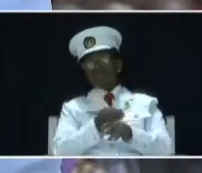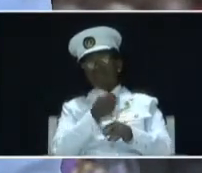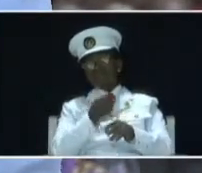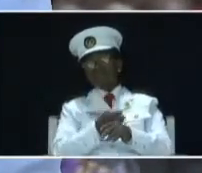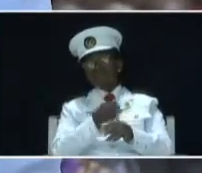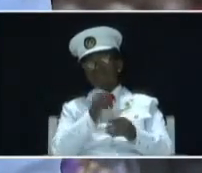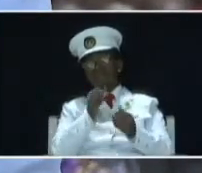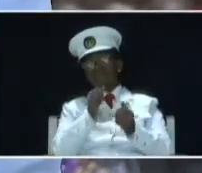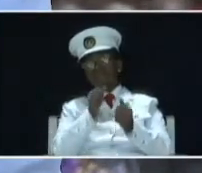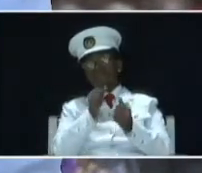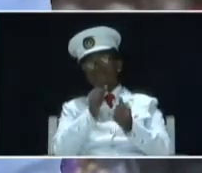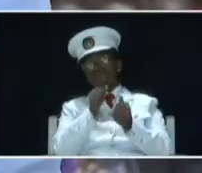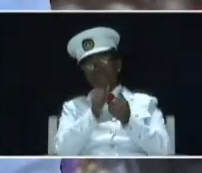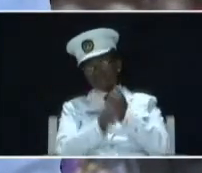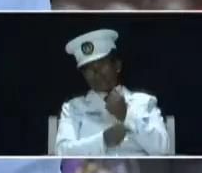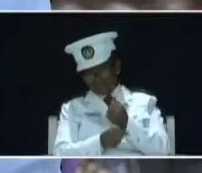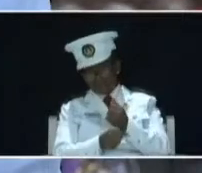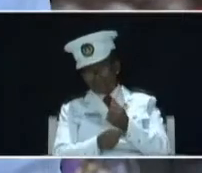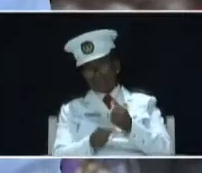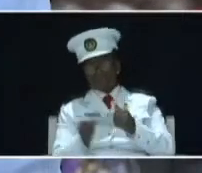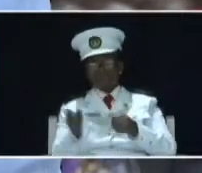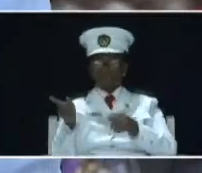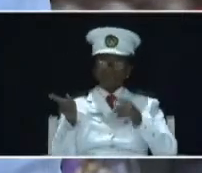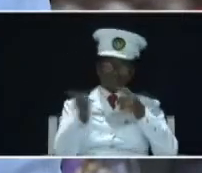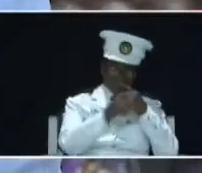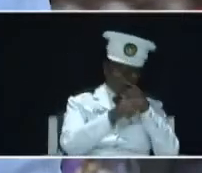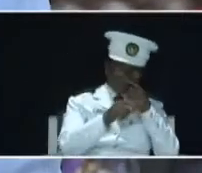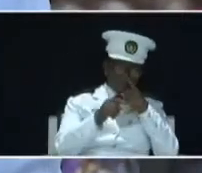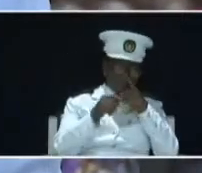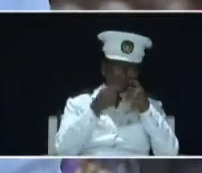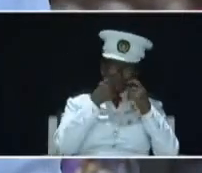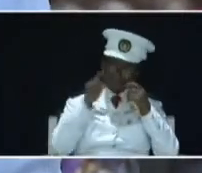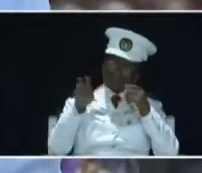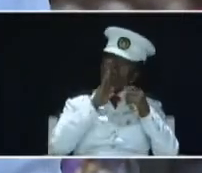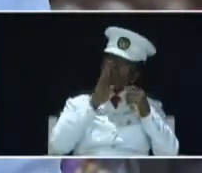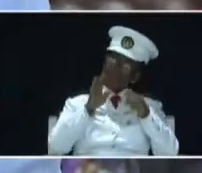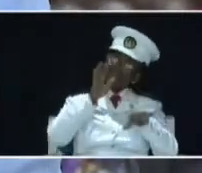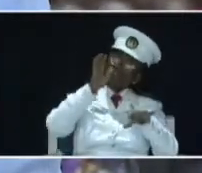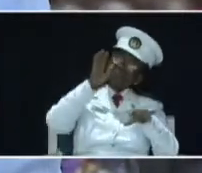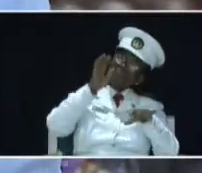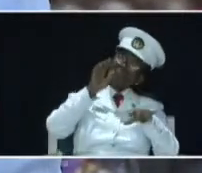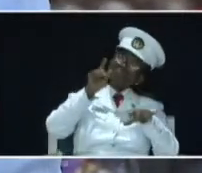Hardness, you must be tough,